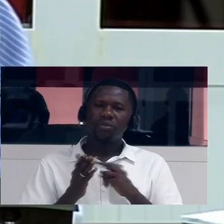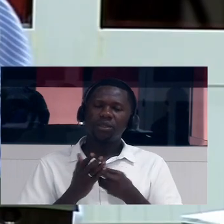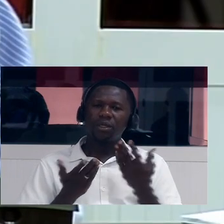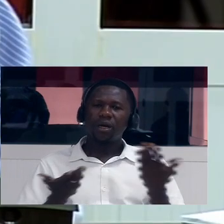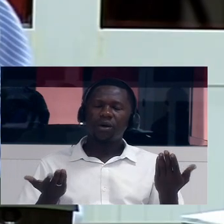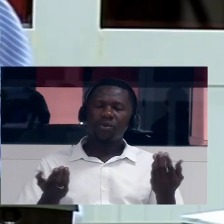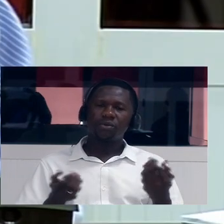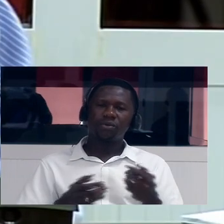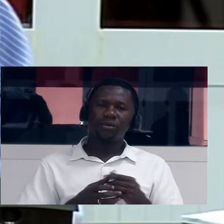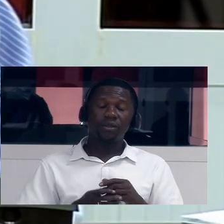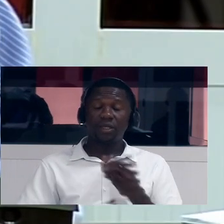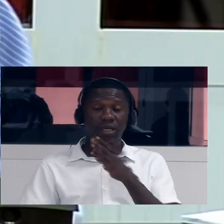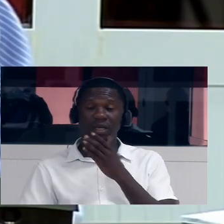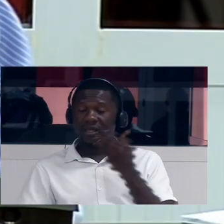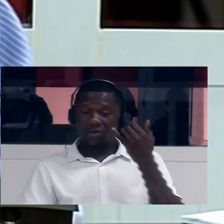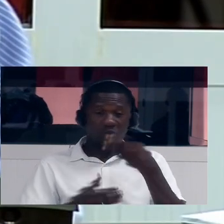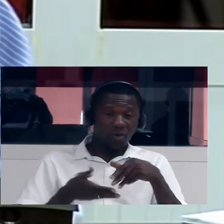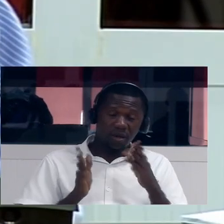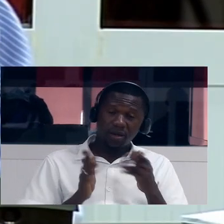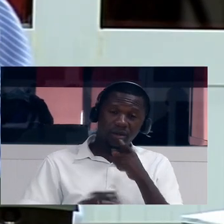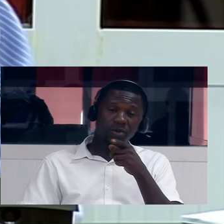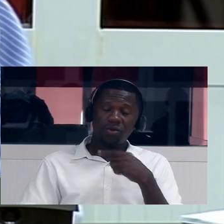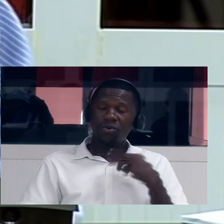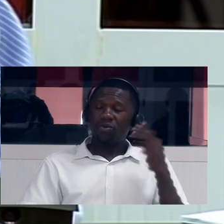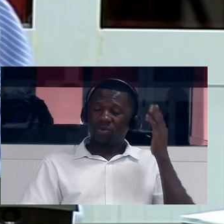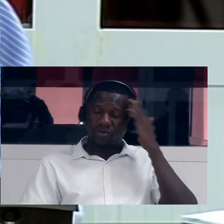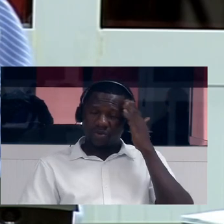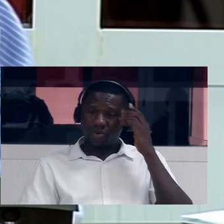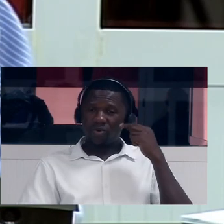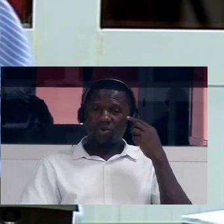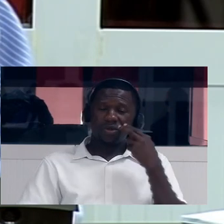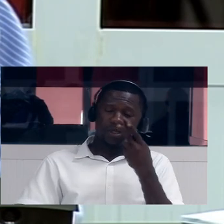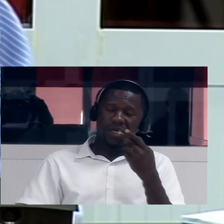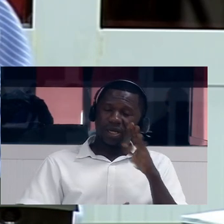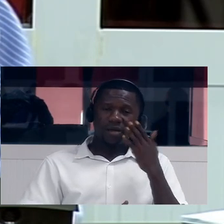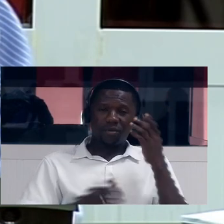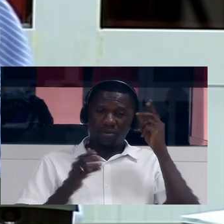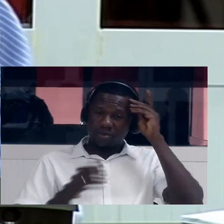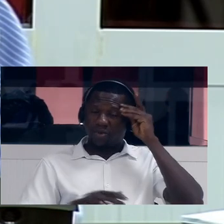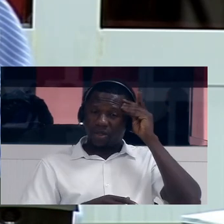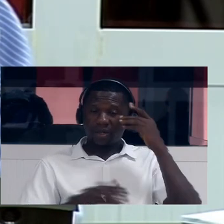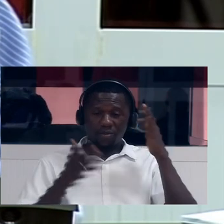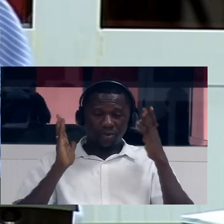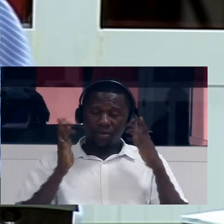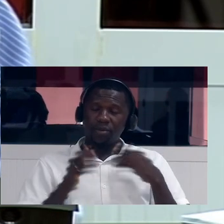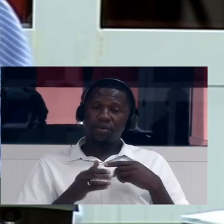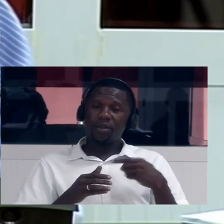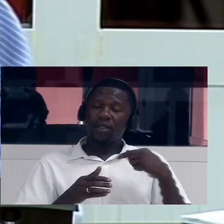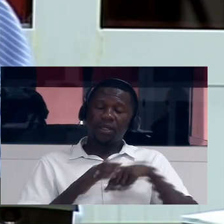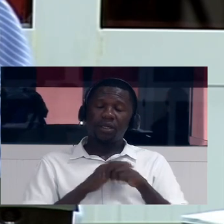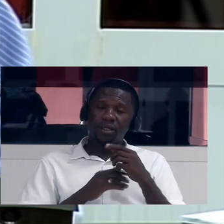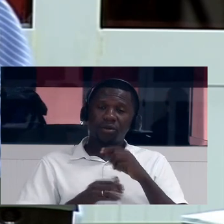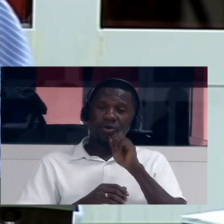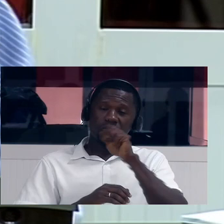In any sense, really, did you encounter any political interference in the